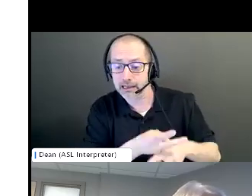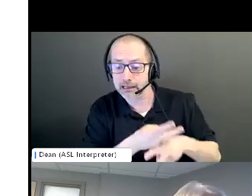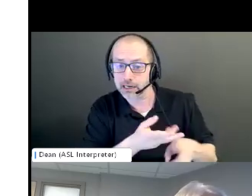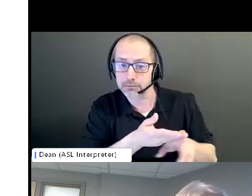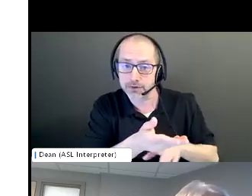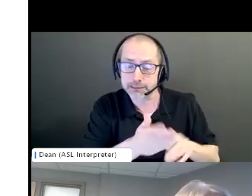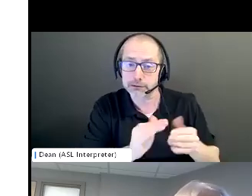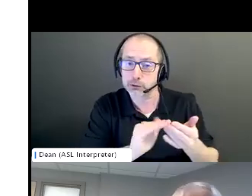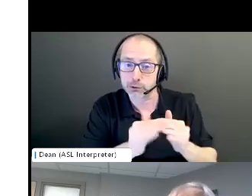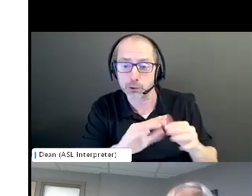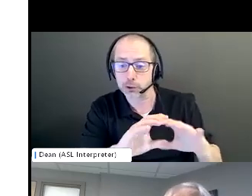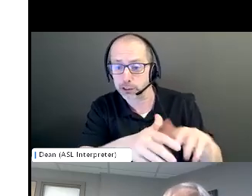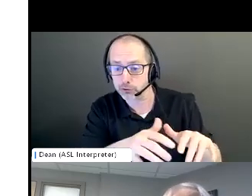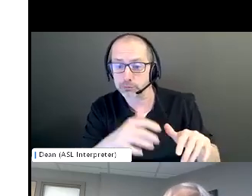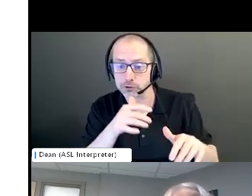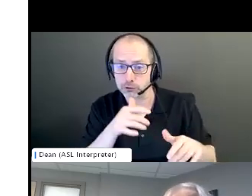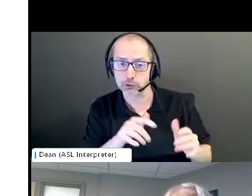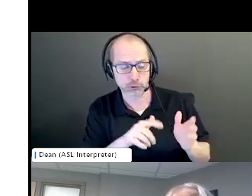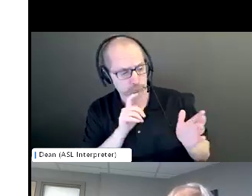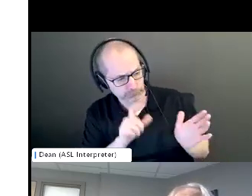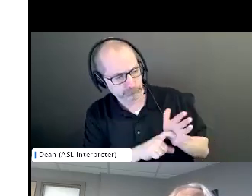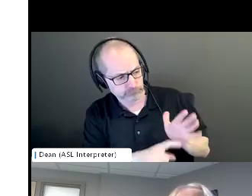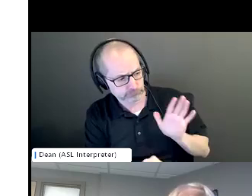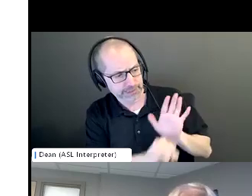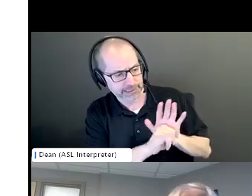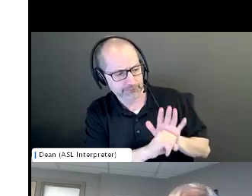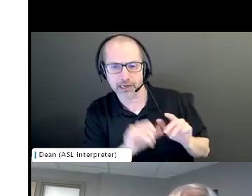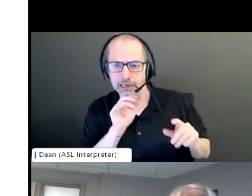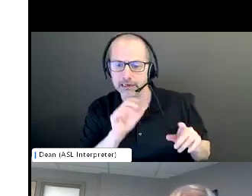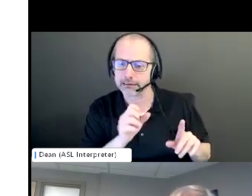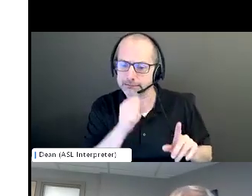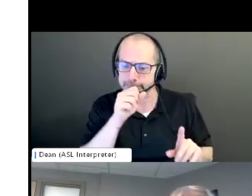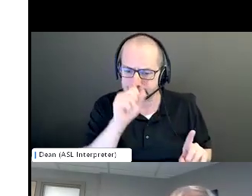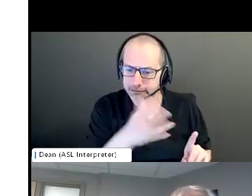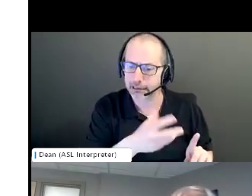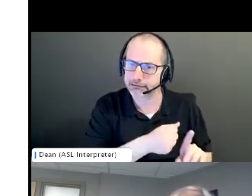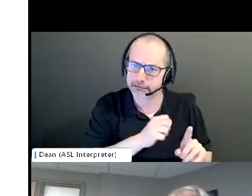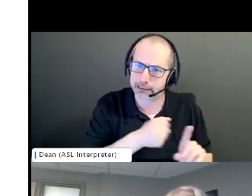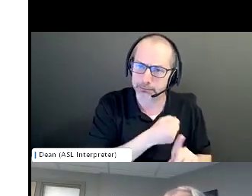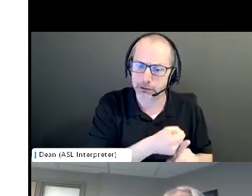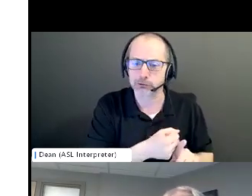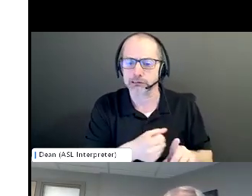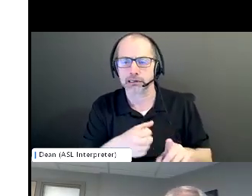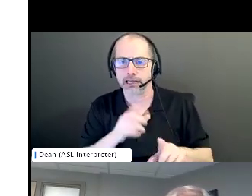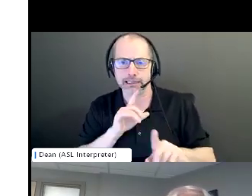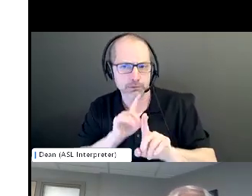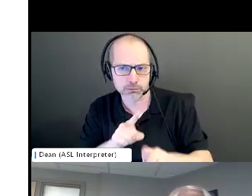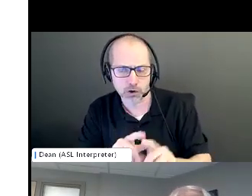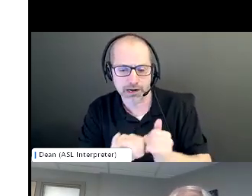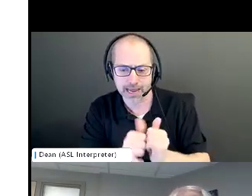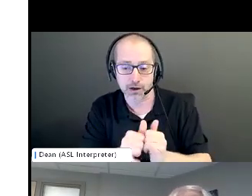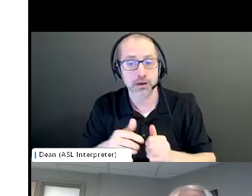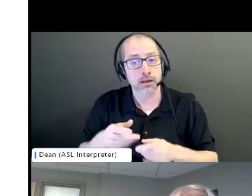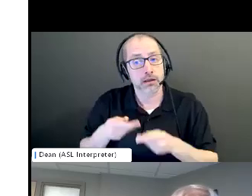groups to strengthen detection and response. We also offer these sessions to students. We have medical students